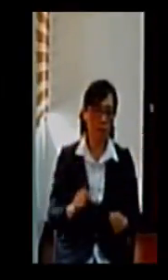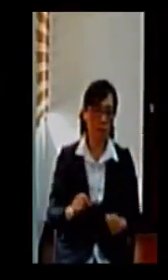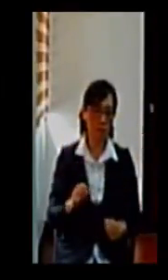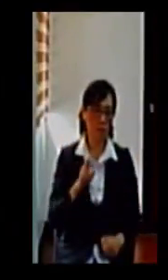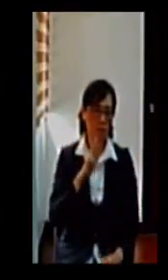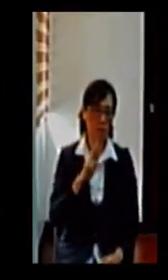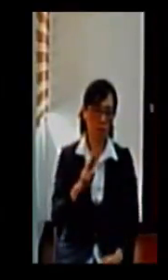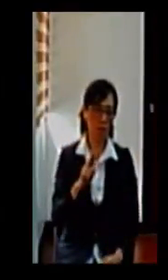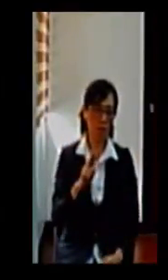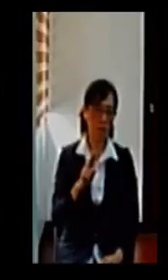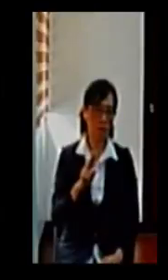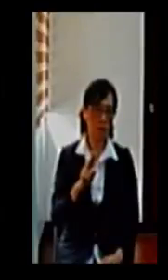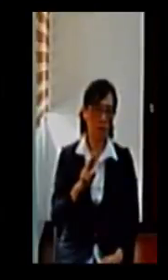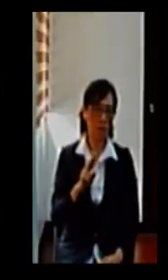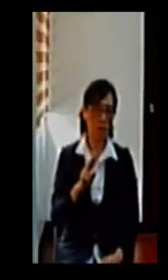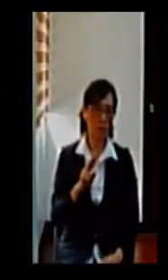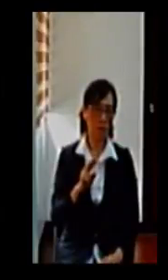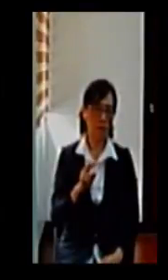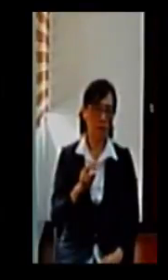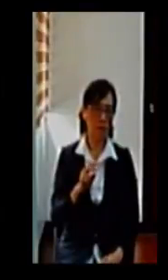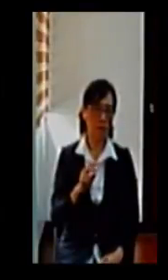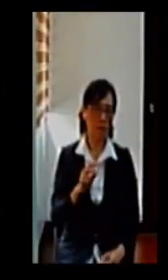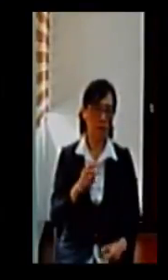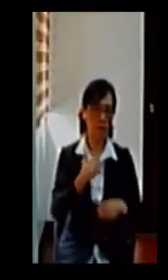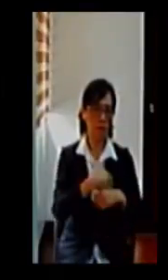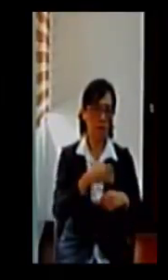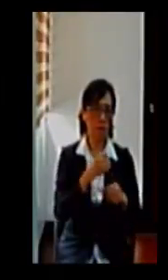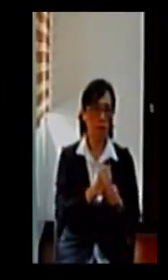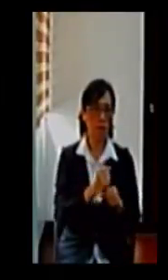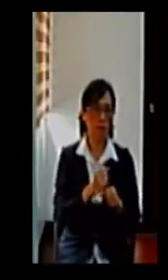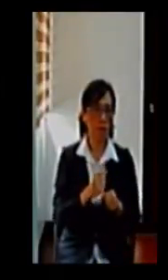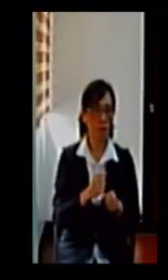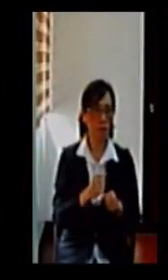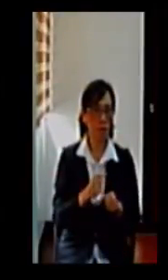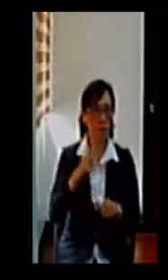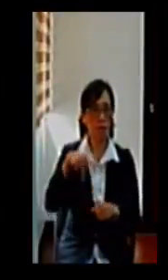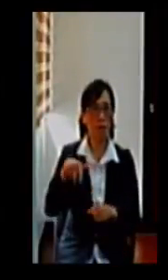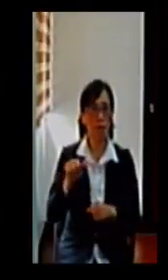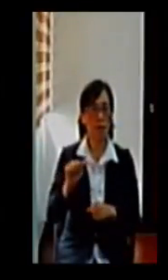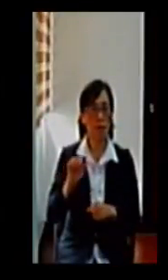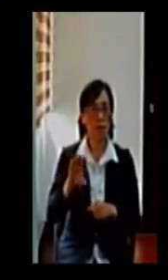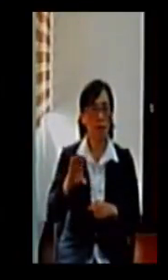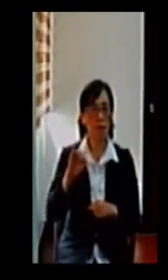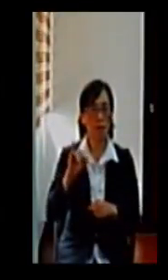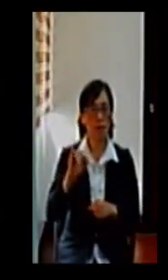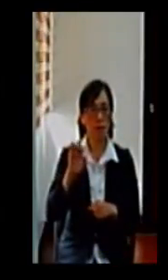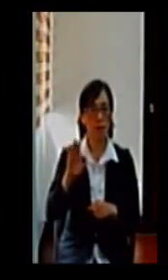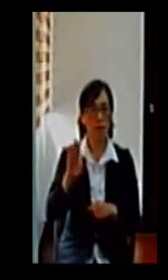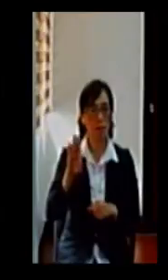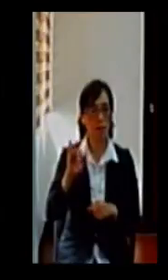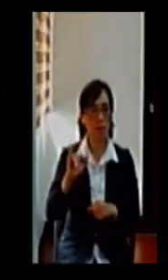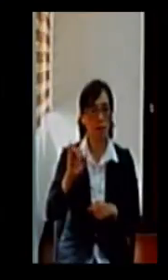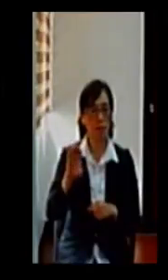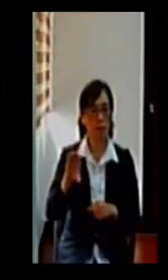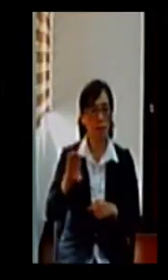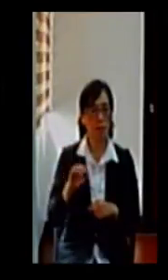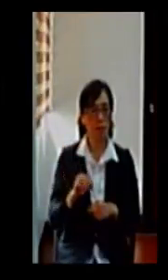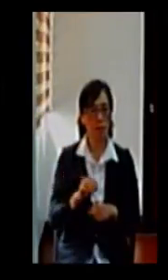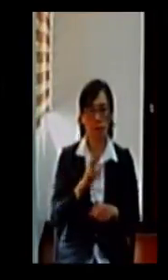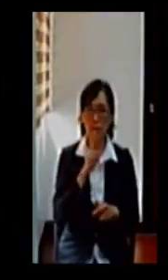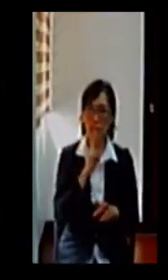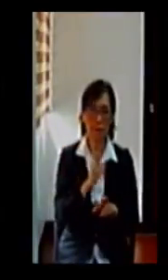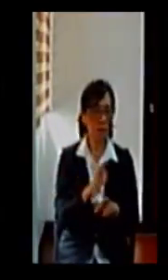are produced, as I said, the factory of typhoons is the Pacific. When the planet becomes really, really